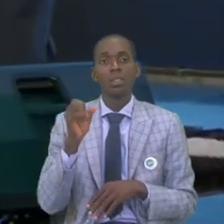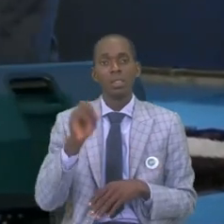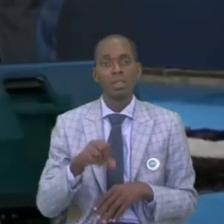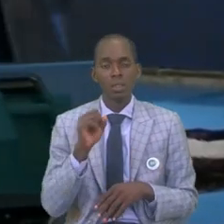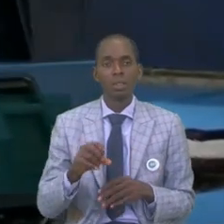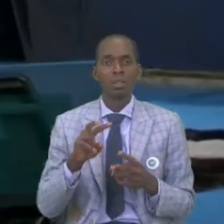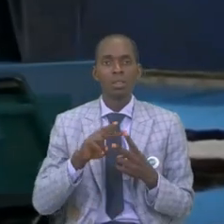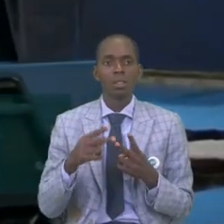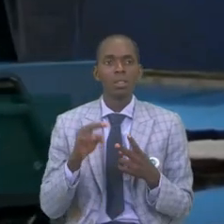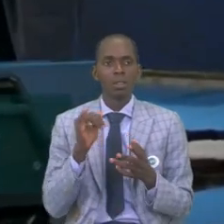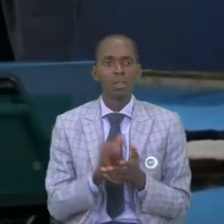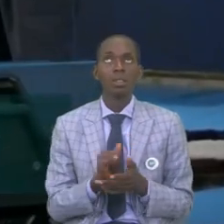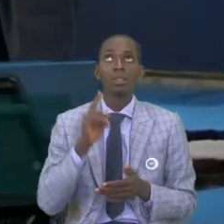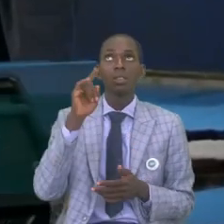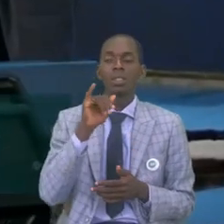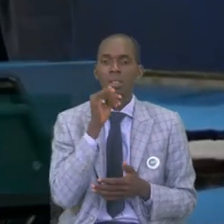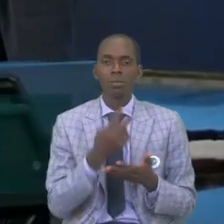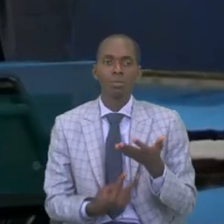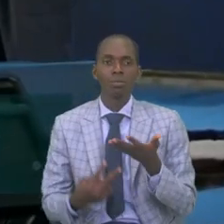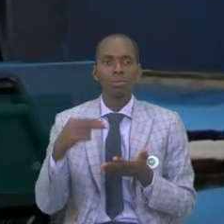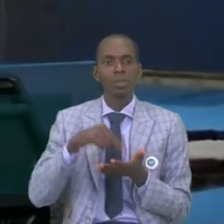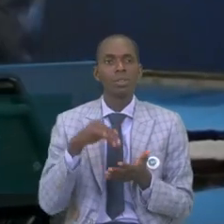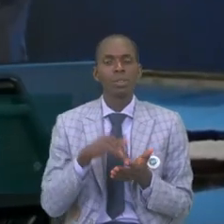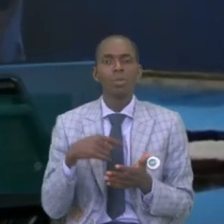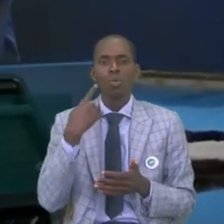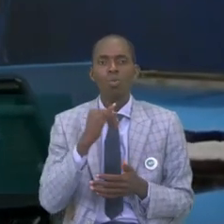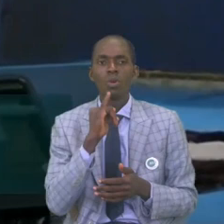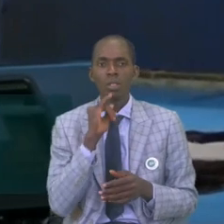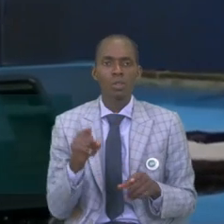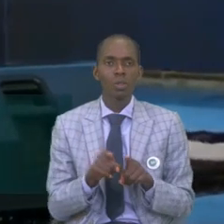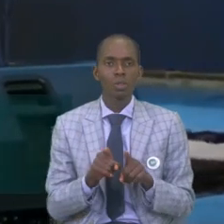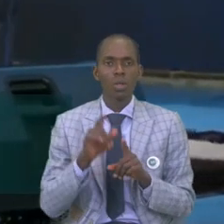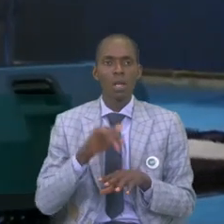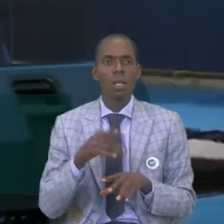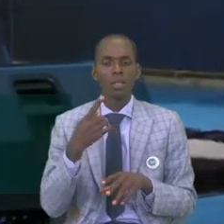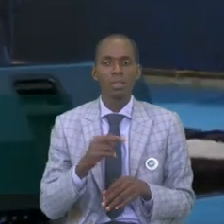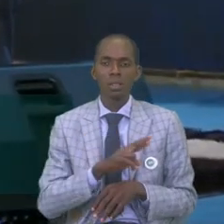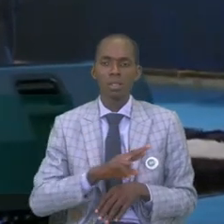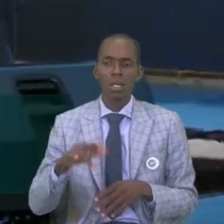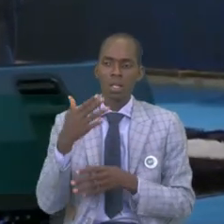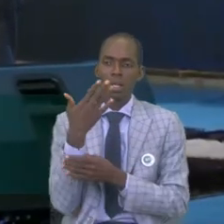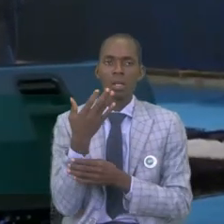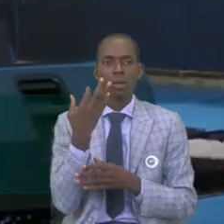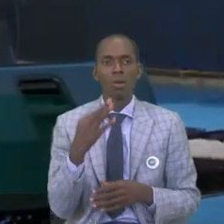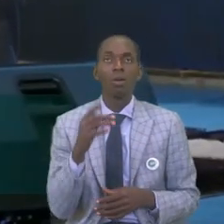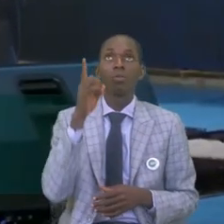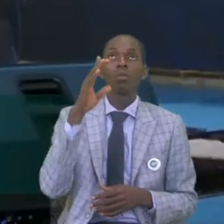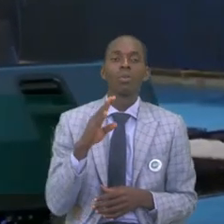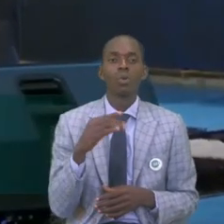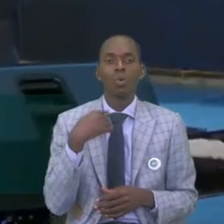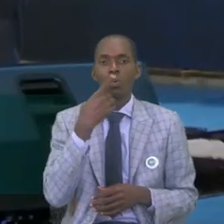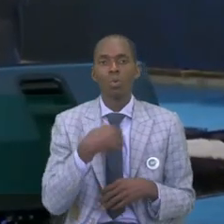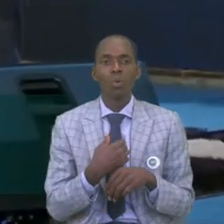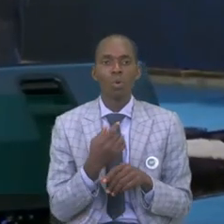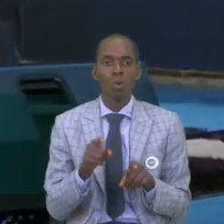is risen again, who is even at the right hand of God, who